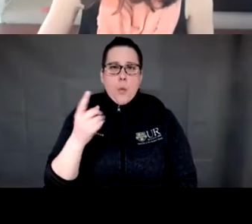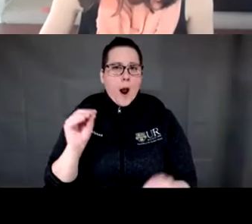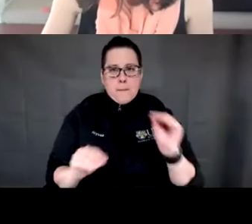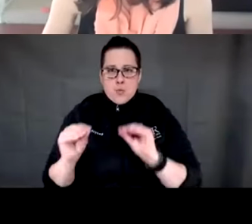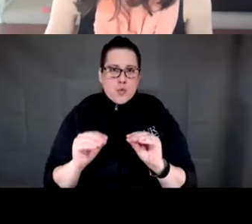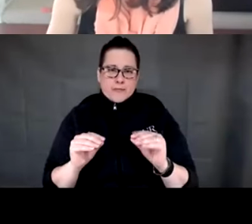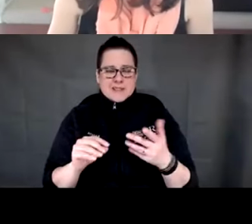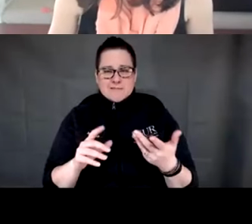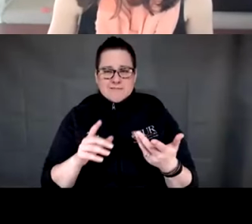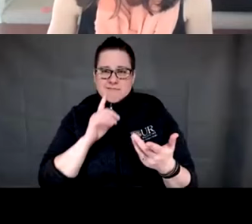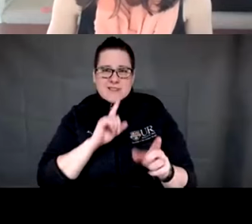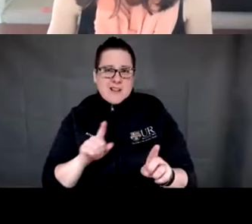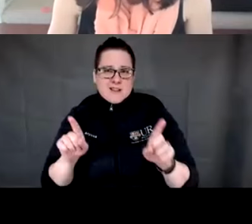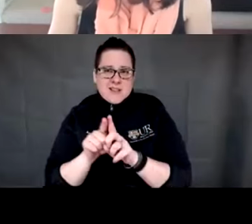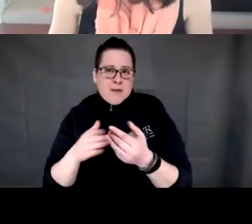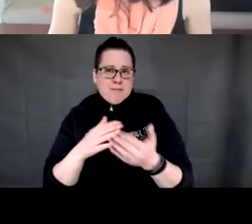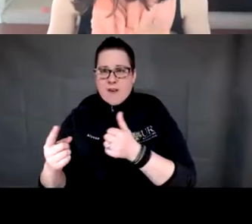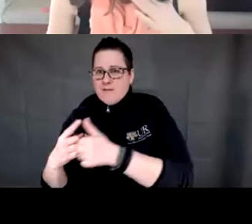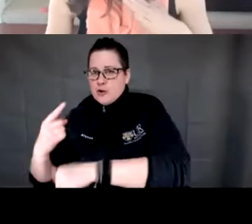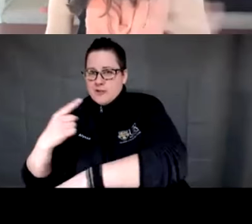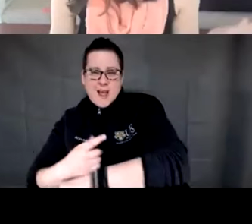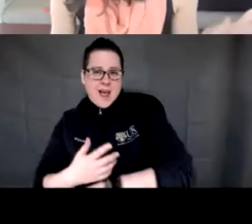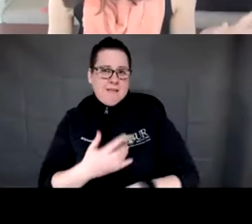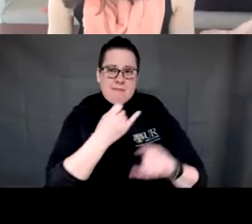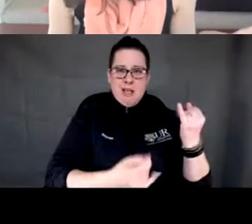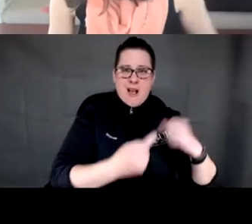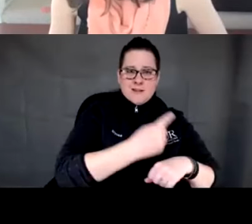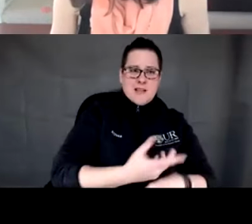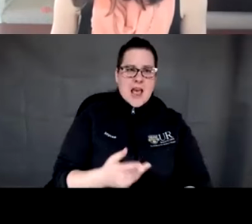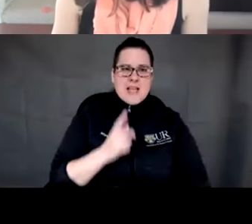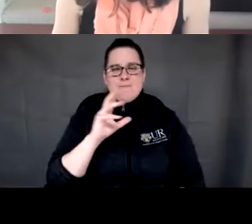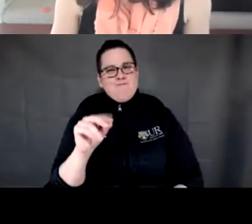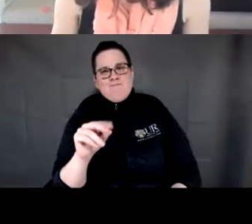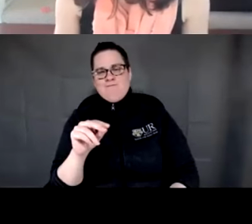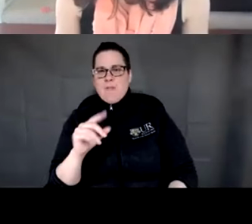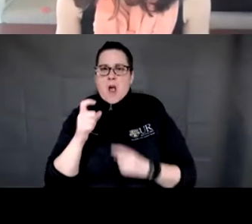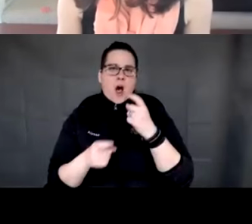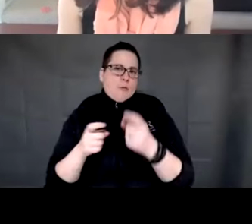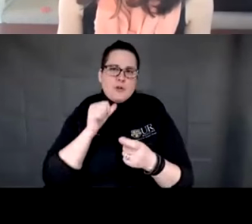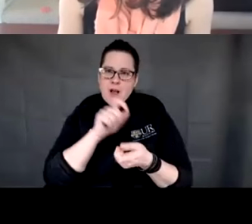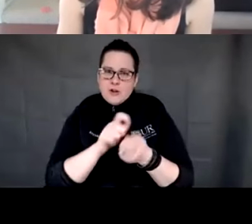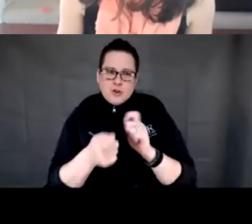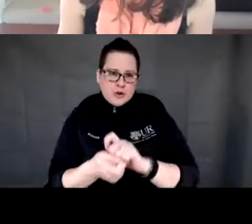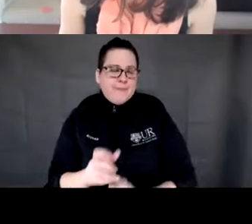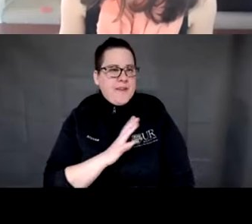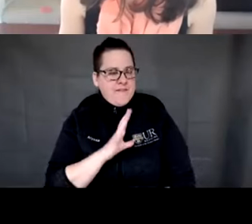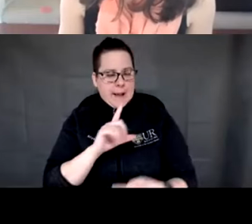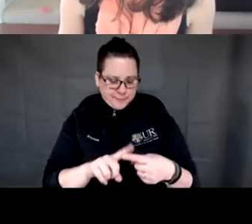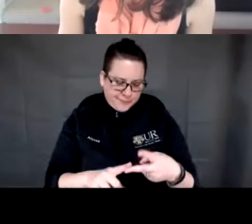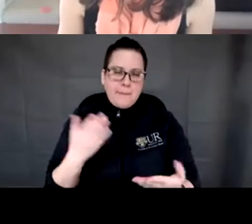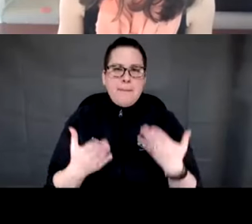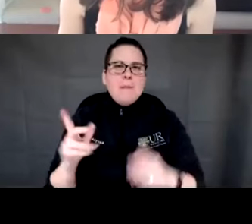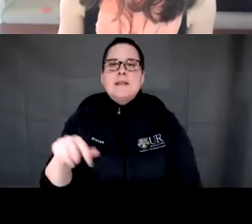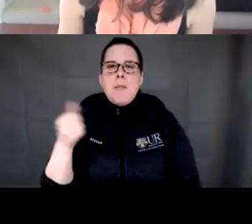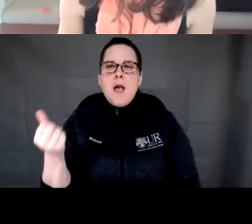punch, whether it occurs on day 1 of training or occurs in an expert. So it wasn't the case that the contribution changed. So then we said, okay, maybe it's something